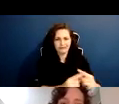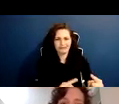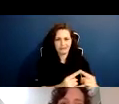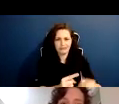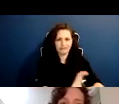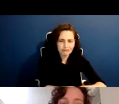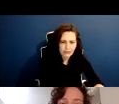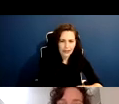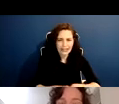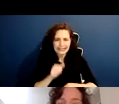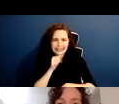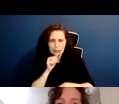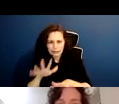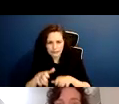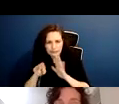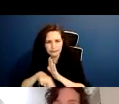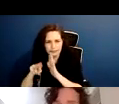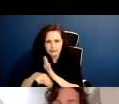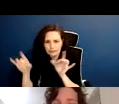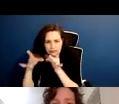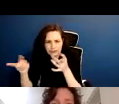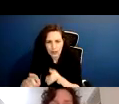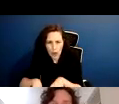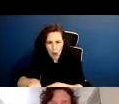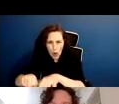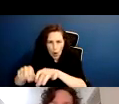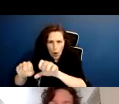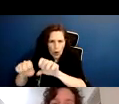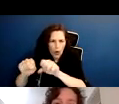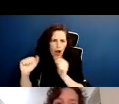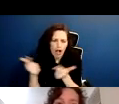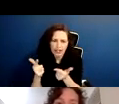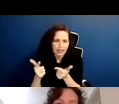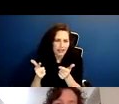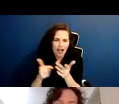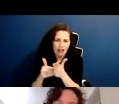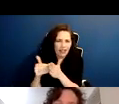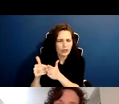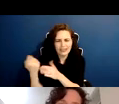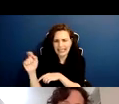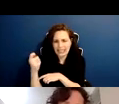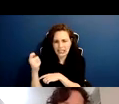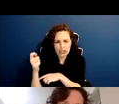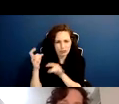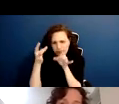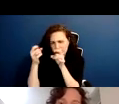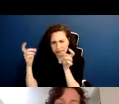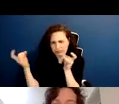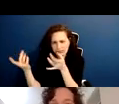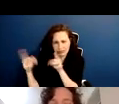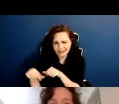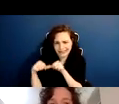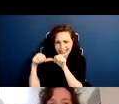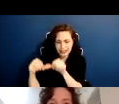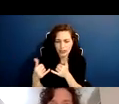colonial atrocities, their continuing impacts today. So we're weaving, we can see as reviewers, we have this history, but it's not just a historical